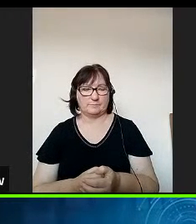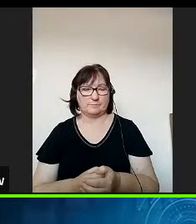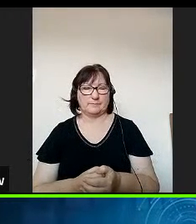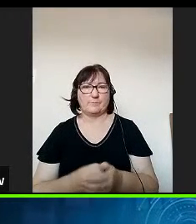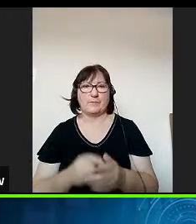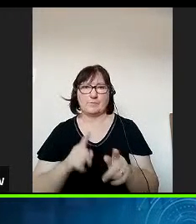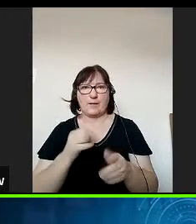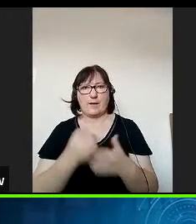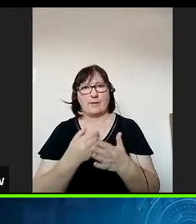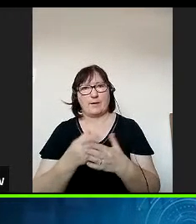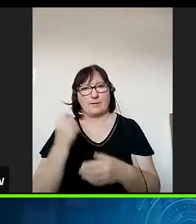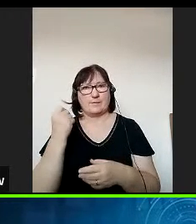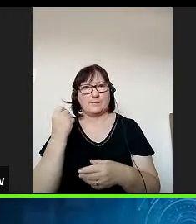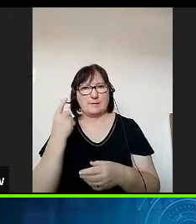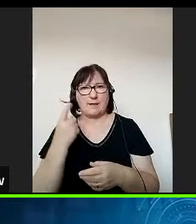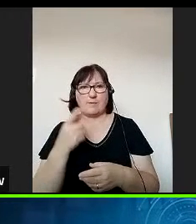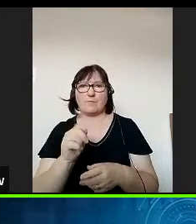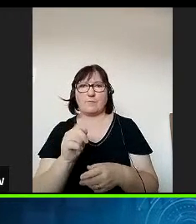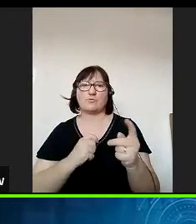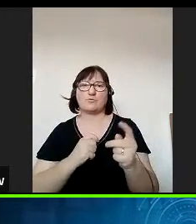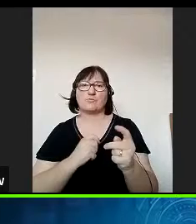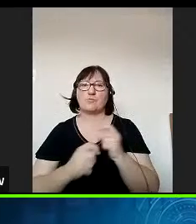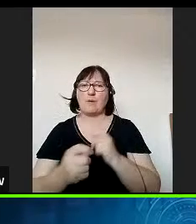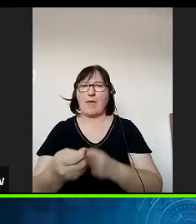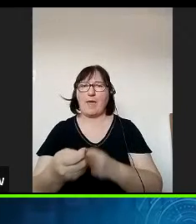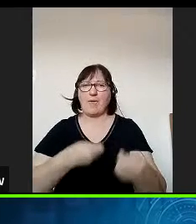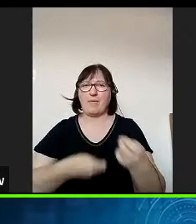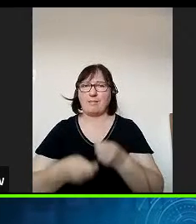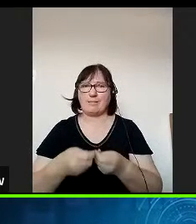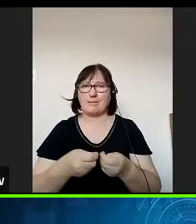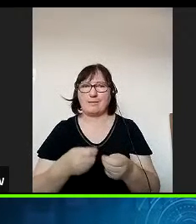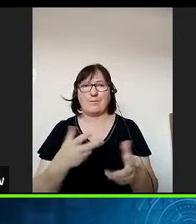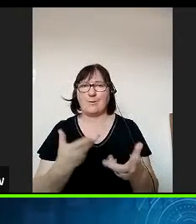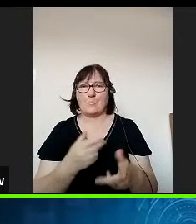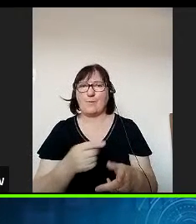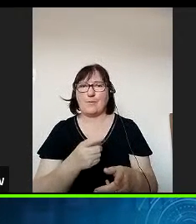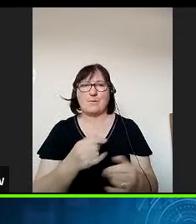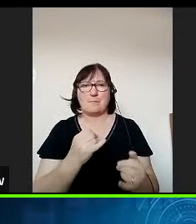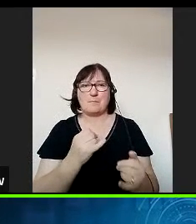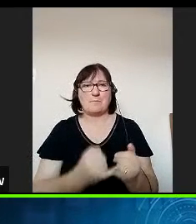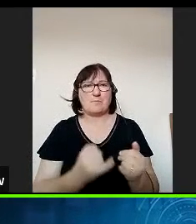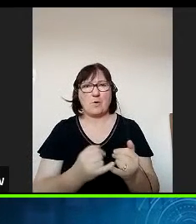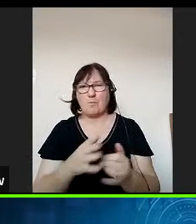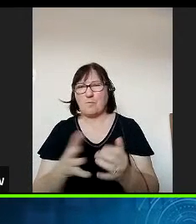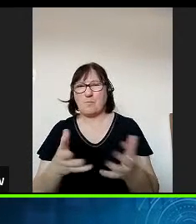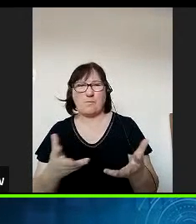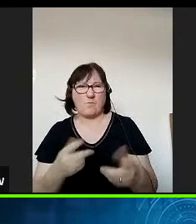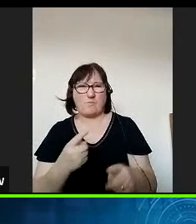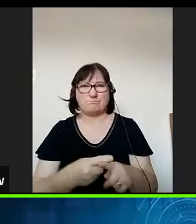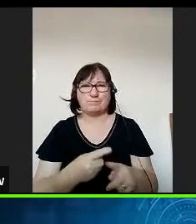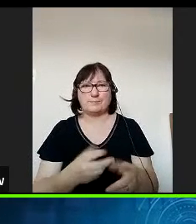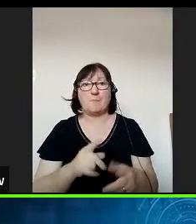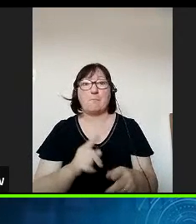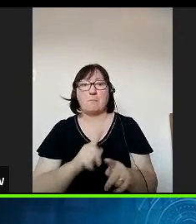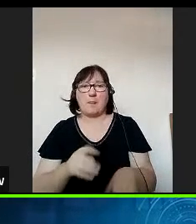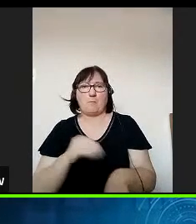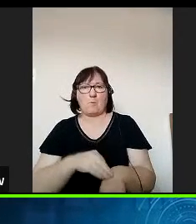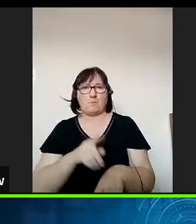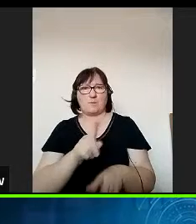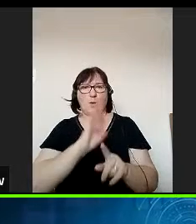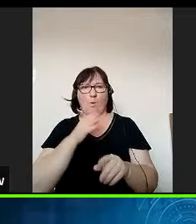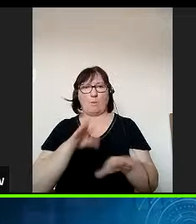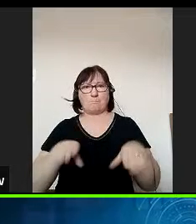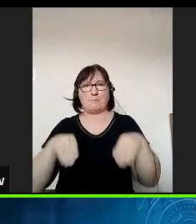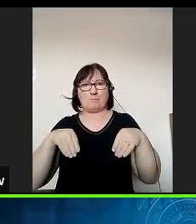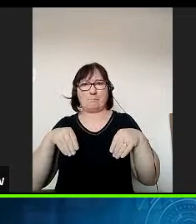trader where they go wrong. But the problem that is faced is that the trader keeps quiet and then wait until